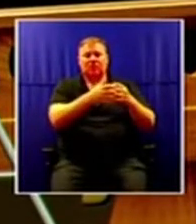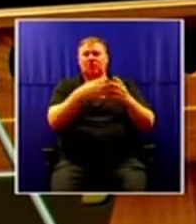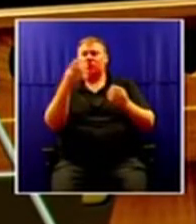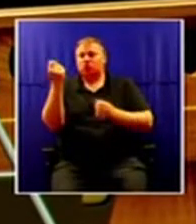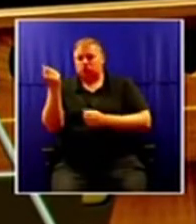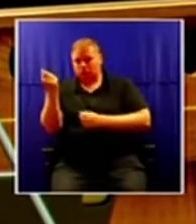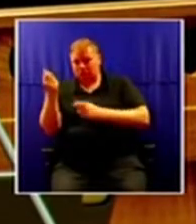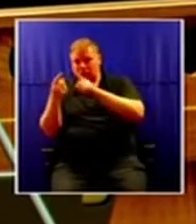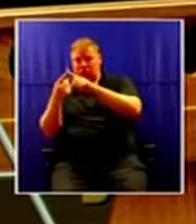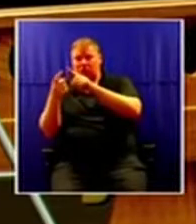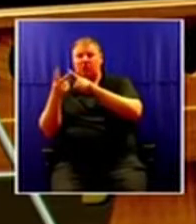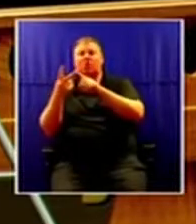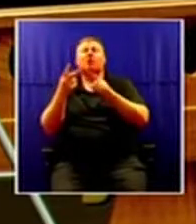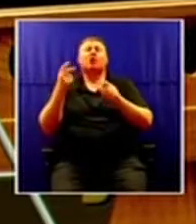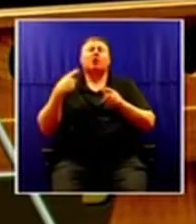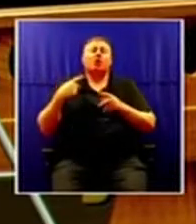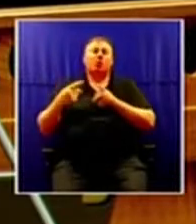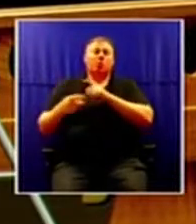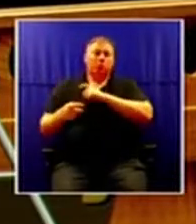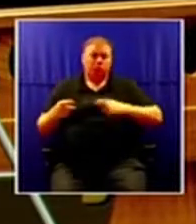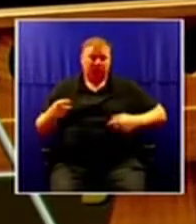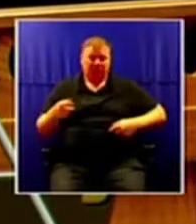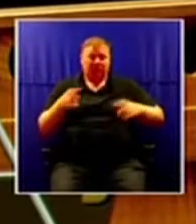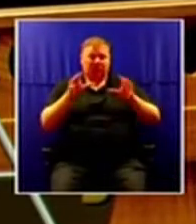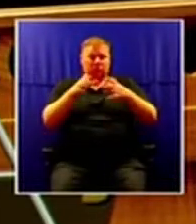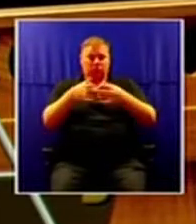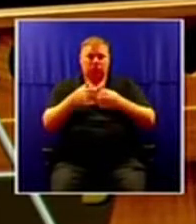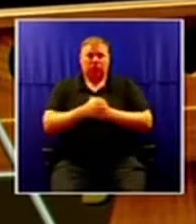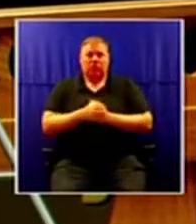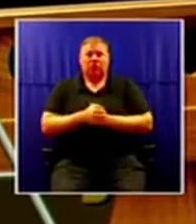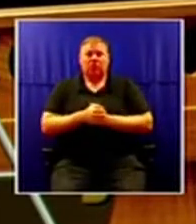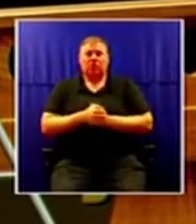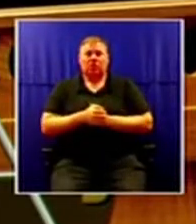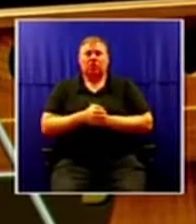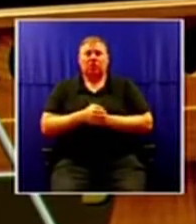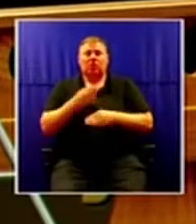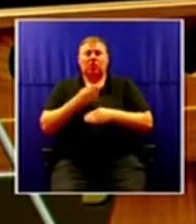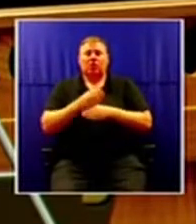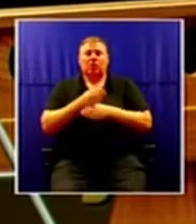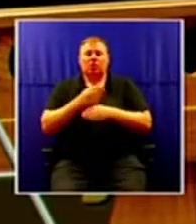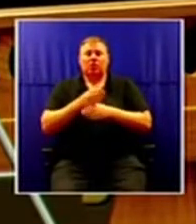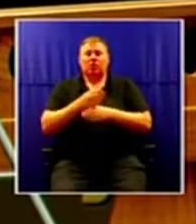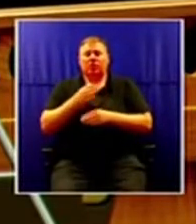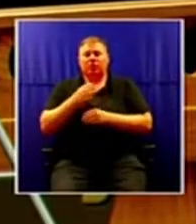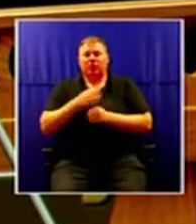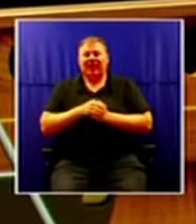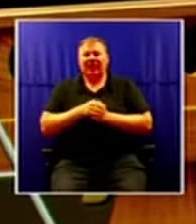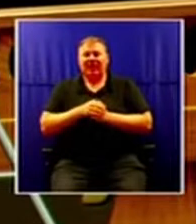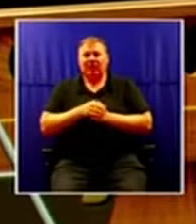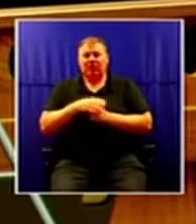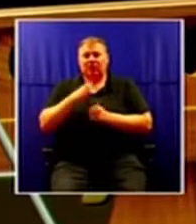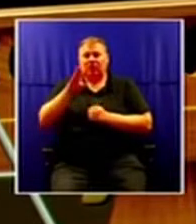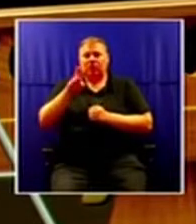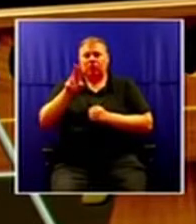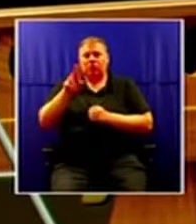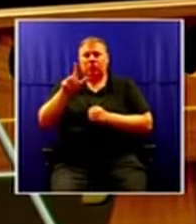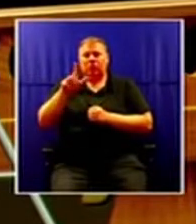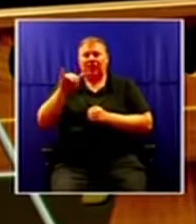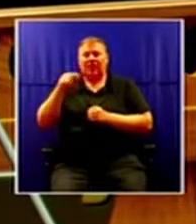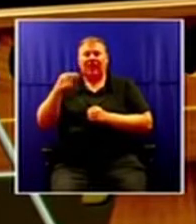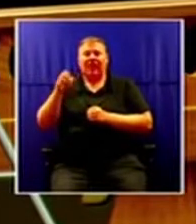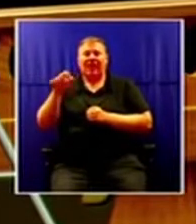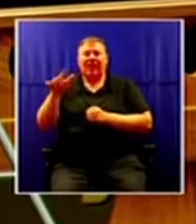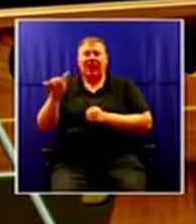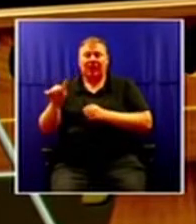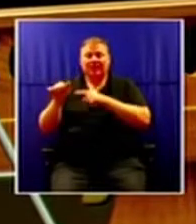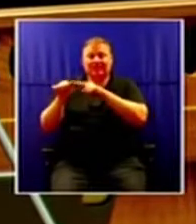with the presidency, Operation Vulindlela has worked very closely with and